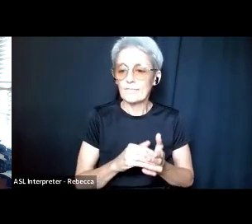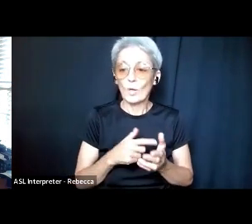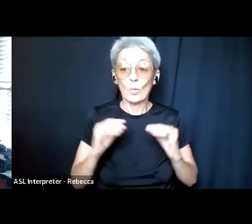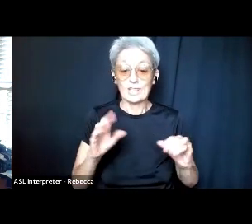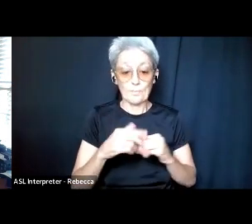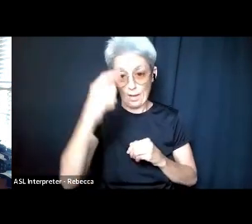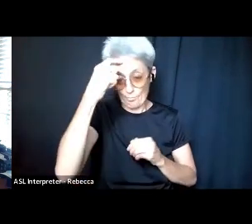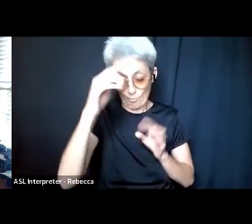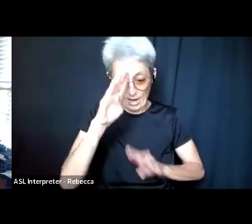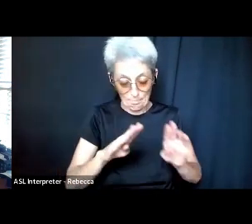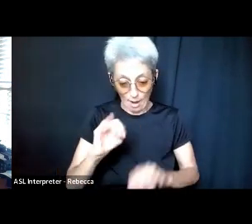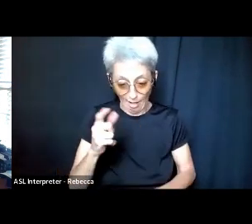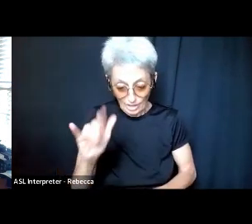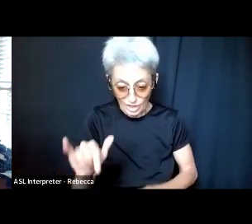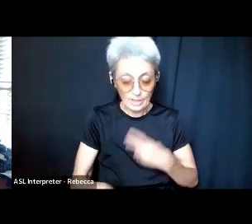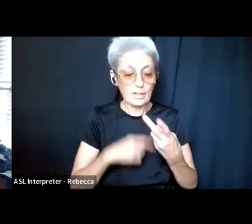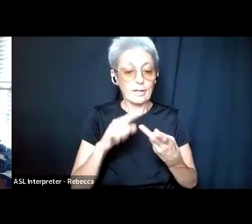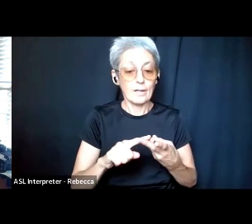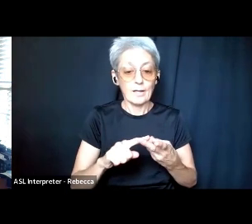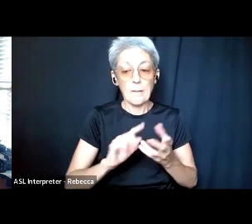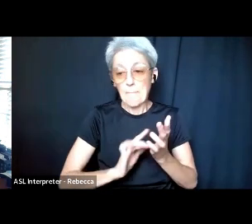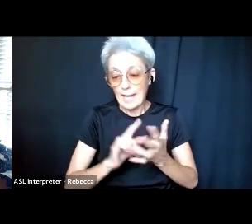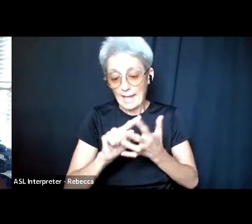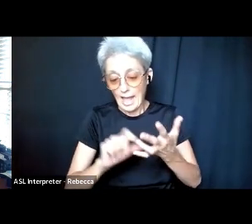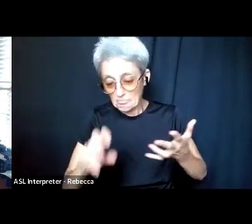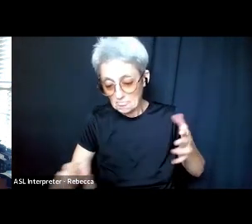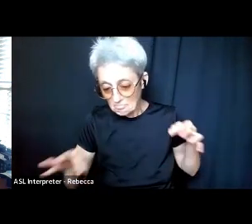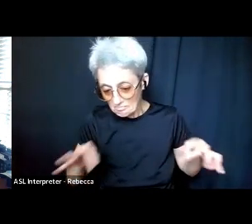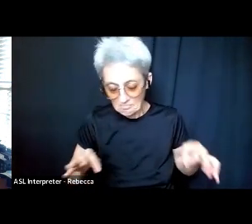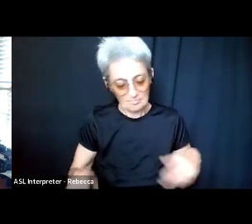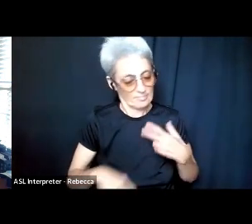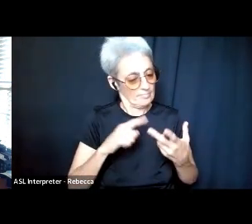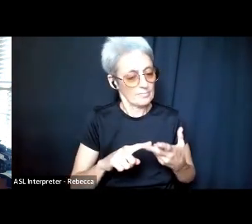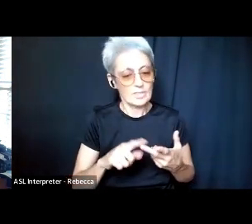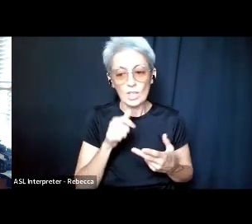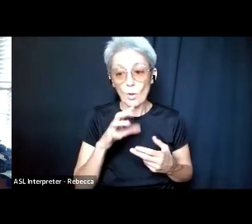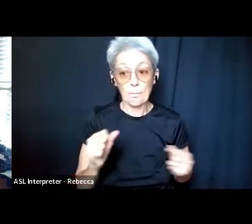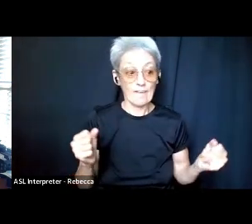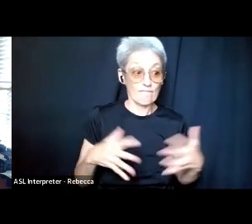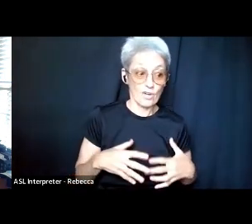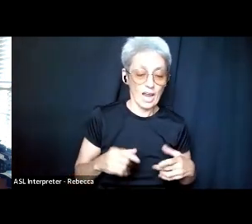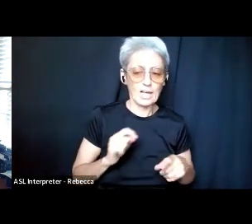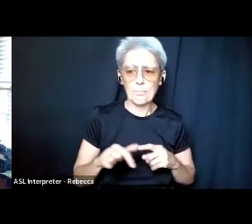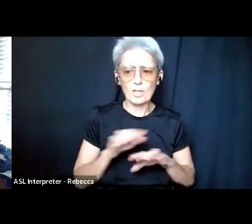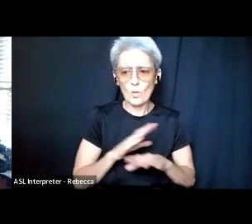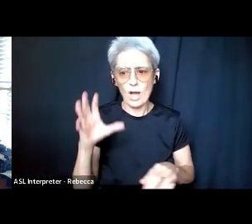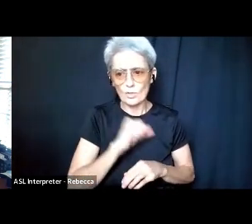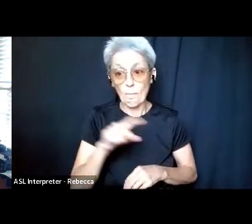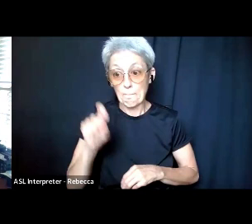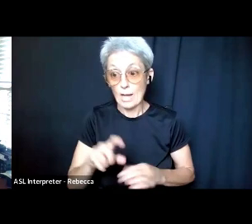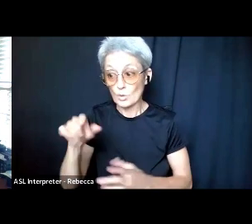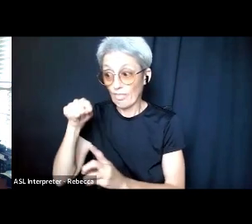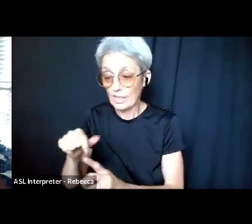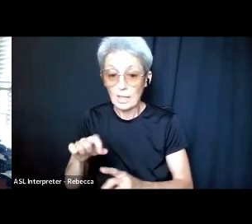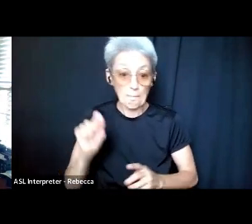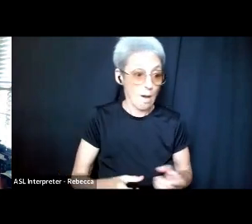We also teach about different medications, not to be afraid of something, but not to assume you have to do something, whether it's medications